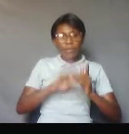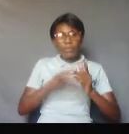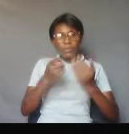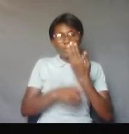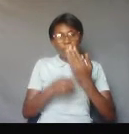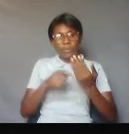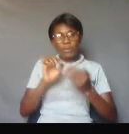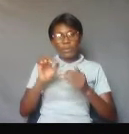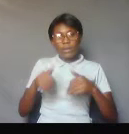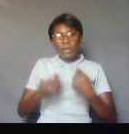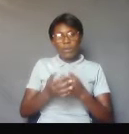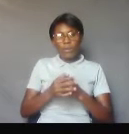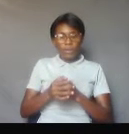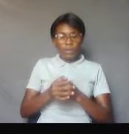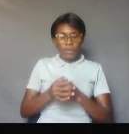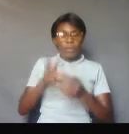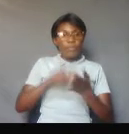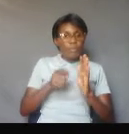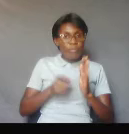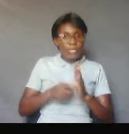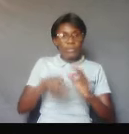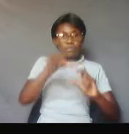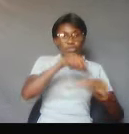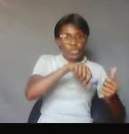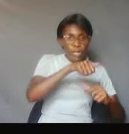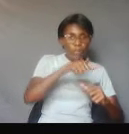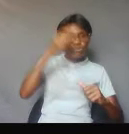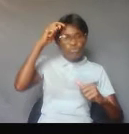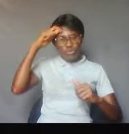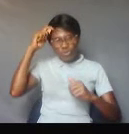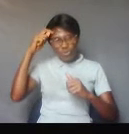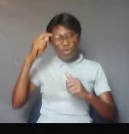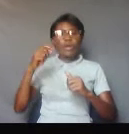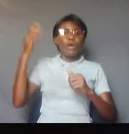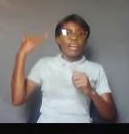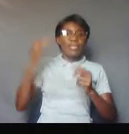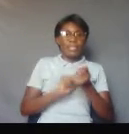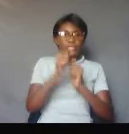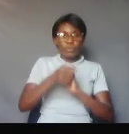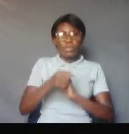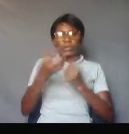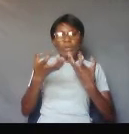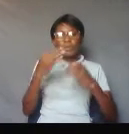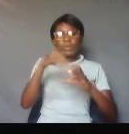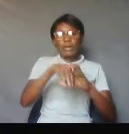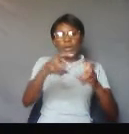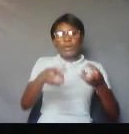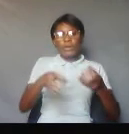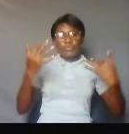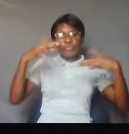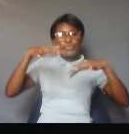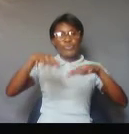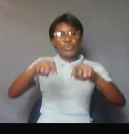So always when I teach contextual Bible study, or when I engage this with students, or with workshops